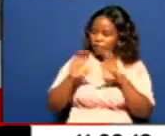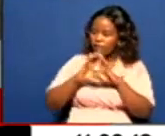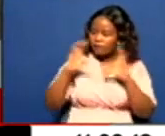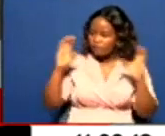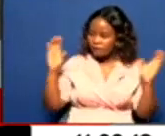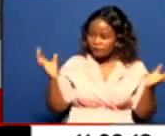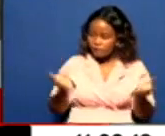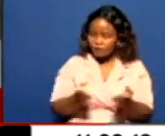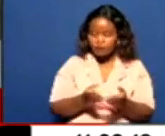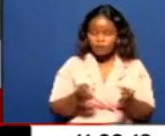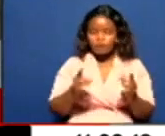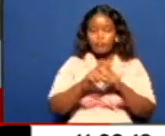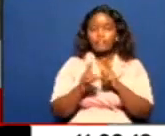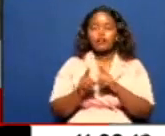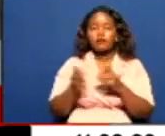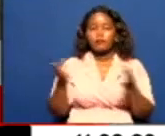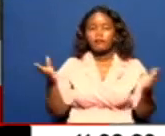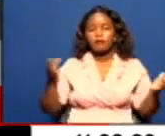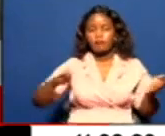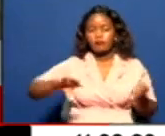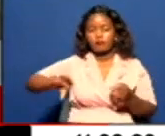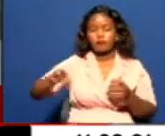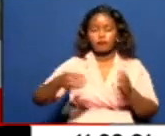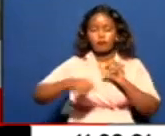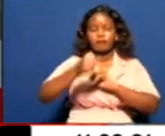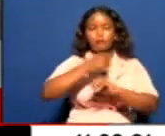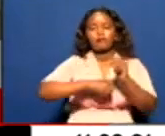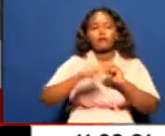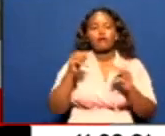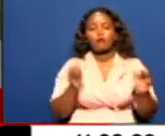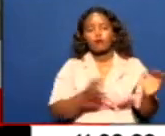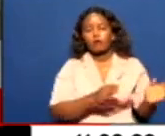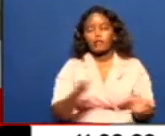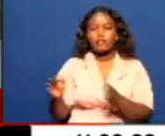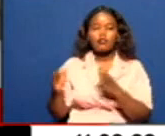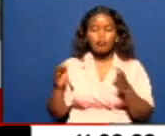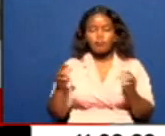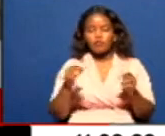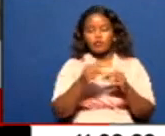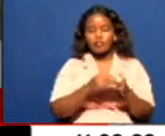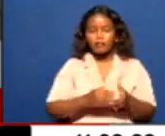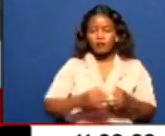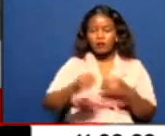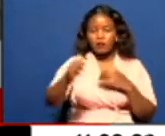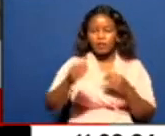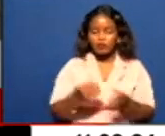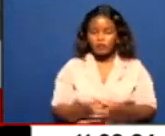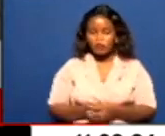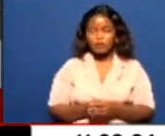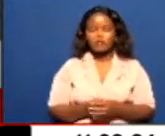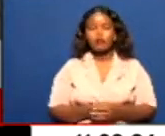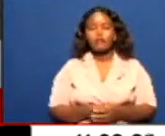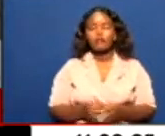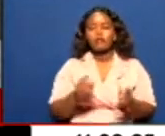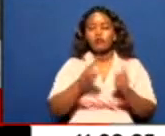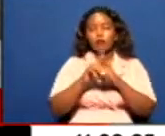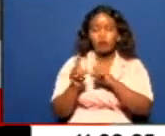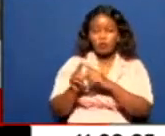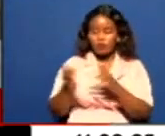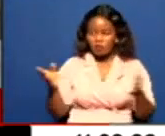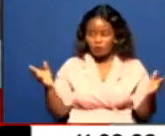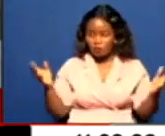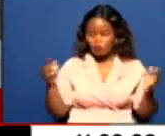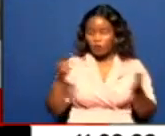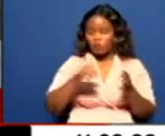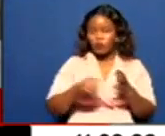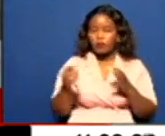whole globe has county action plans that domicile anti-terrorism and prevention of violent extremism at the wananchi